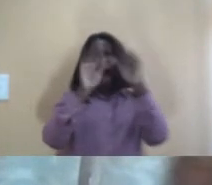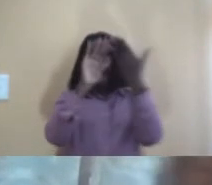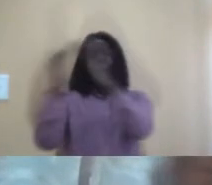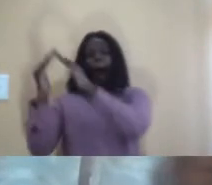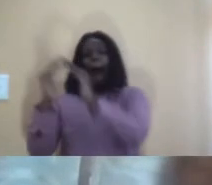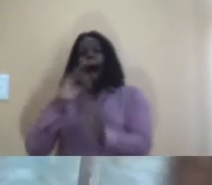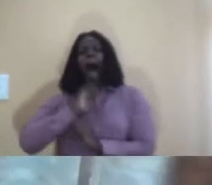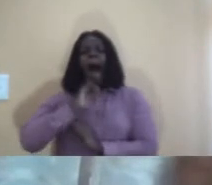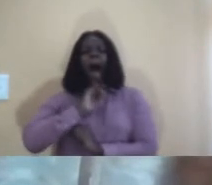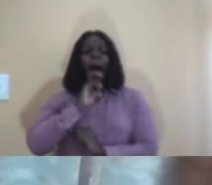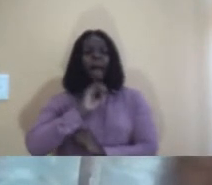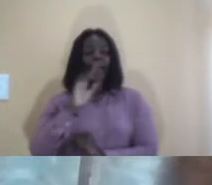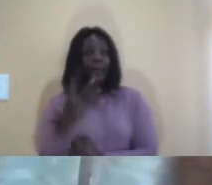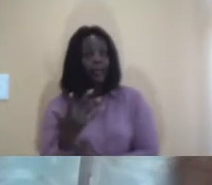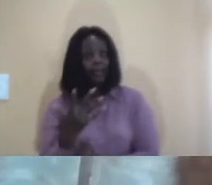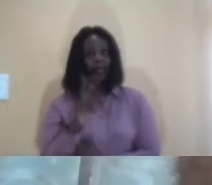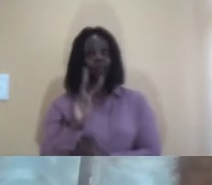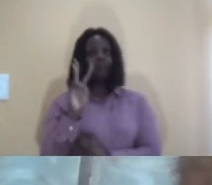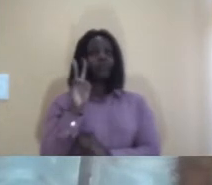use water more